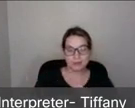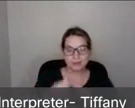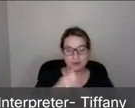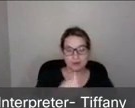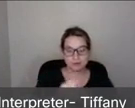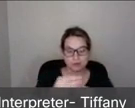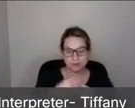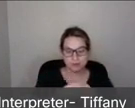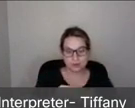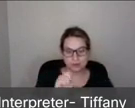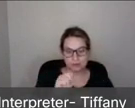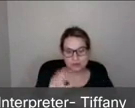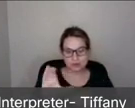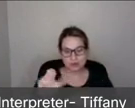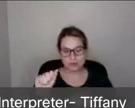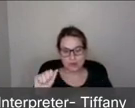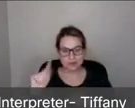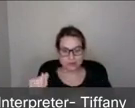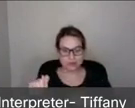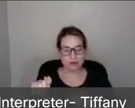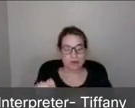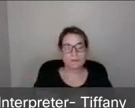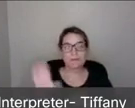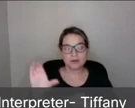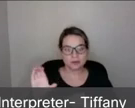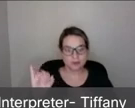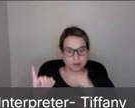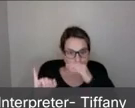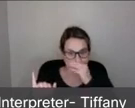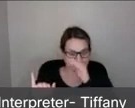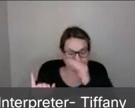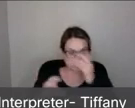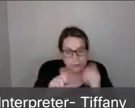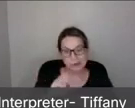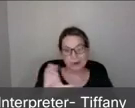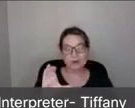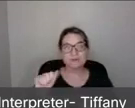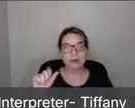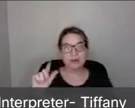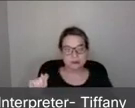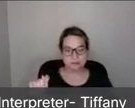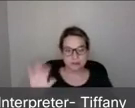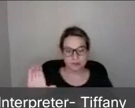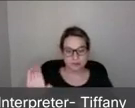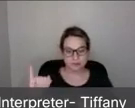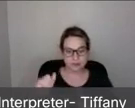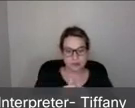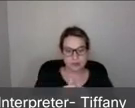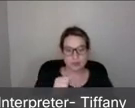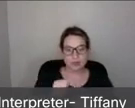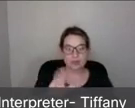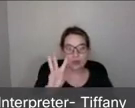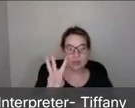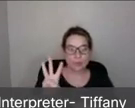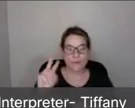The San Carlos Apache Tribe's reservation is a community of interest. The San Carlos Apache Tribe is a community of interest with the White Mountain Apache